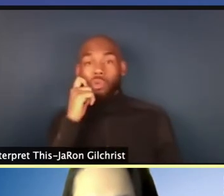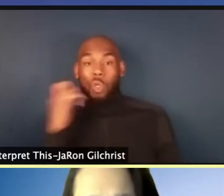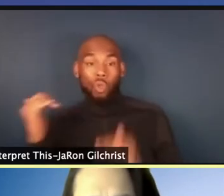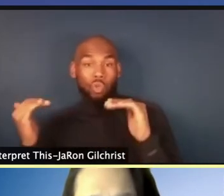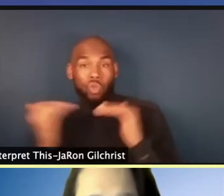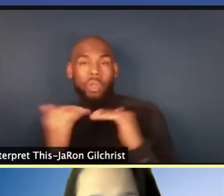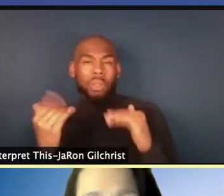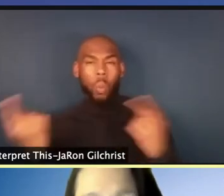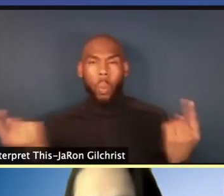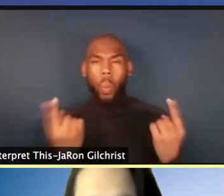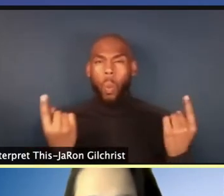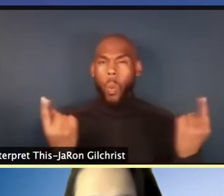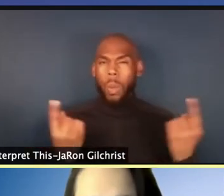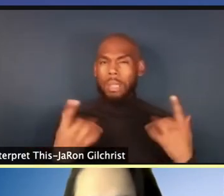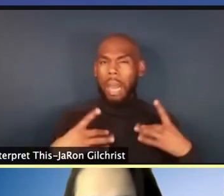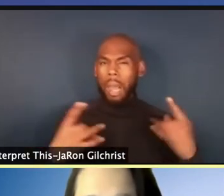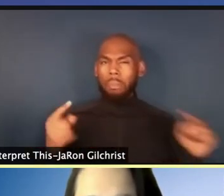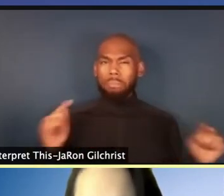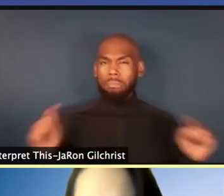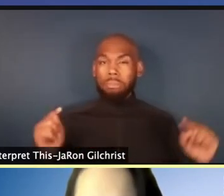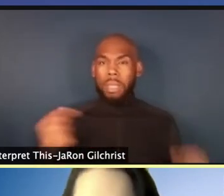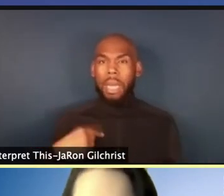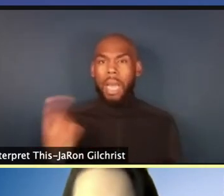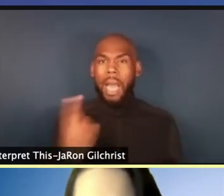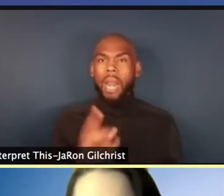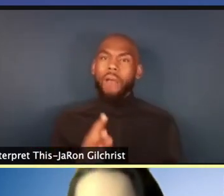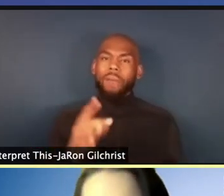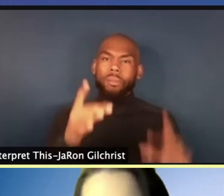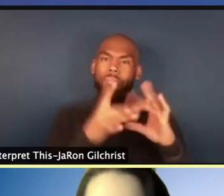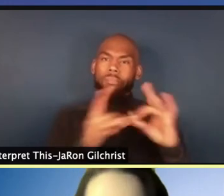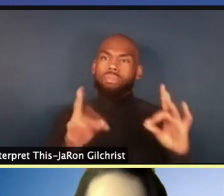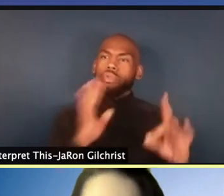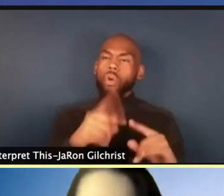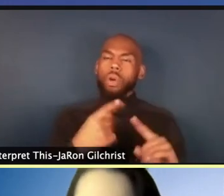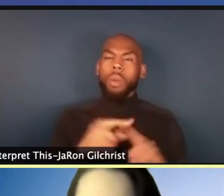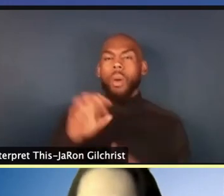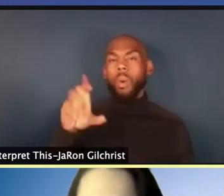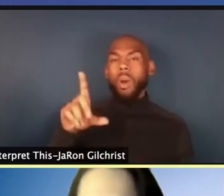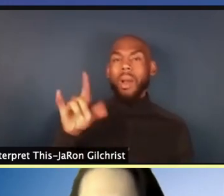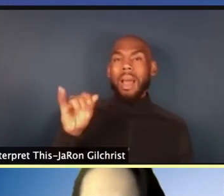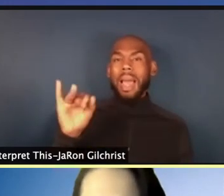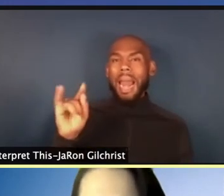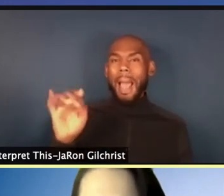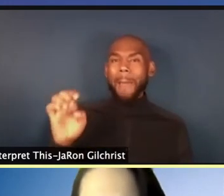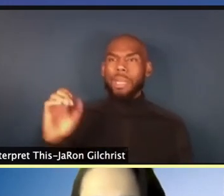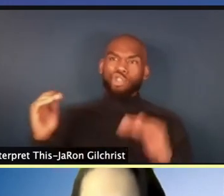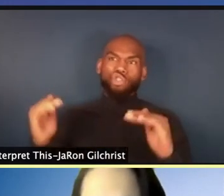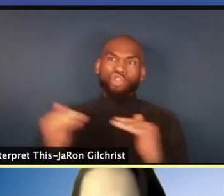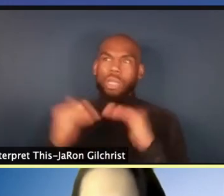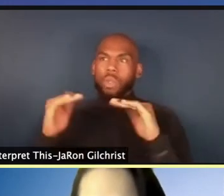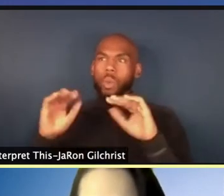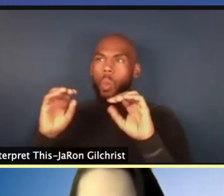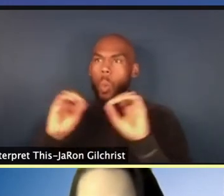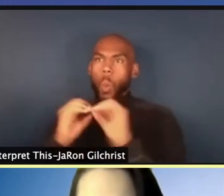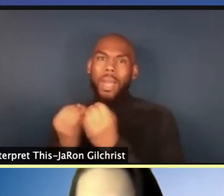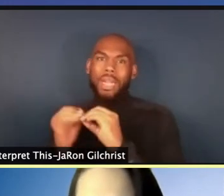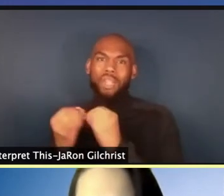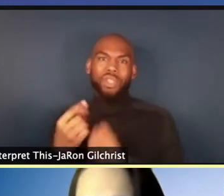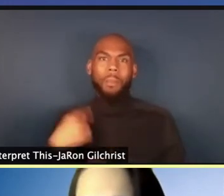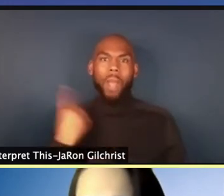I don't think I always talked about it as like climate justice organizing or climate, like, I don't know if I always gave it that language, but my practice has always been that